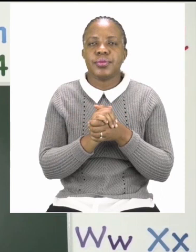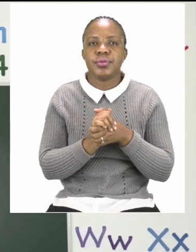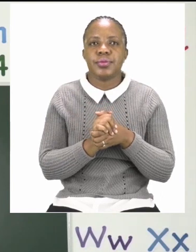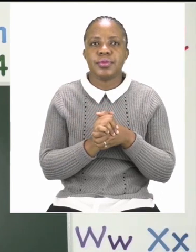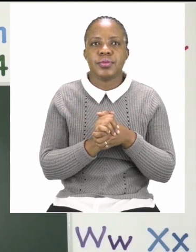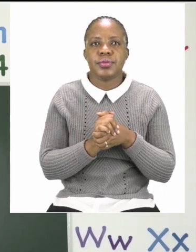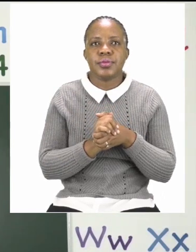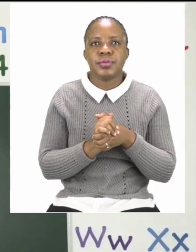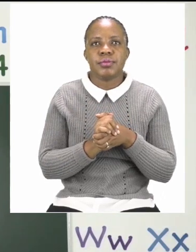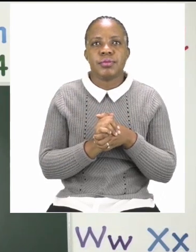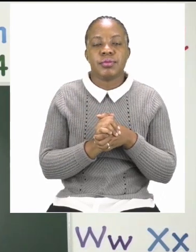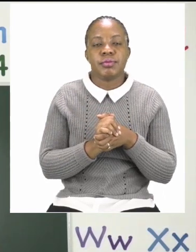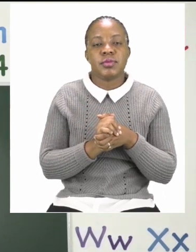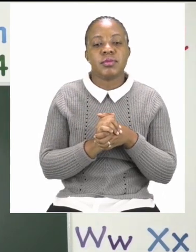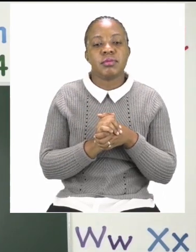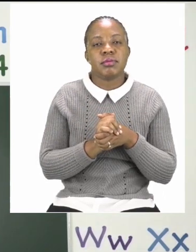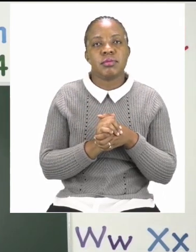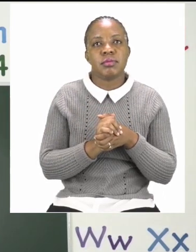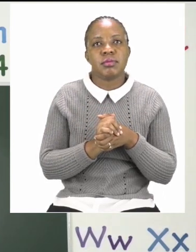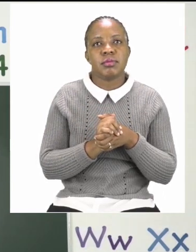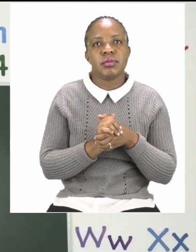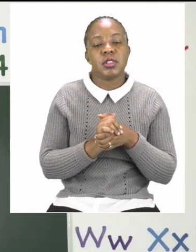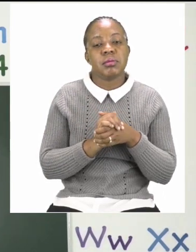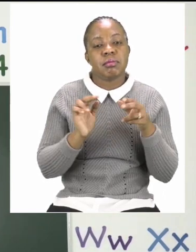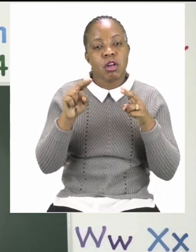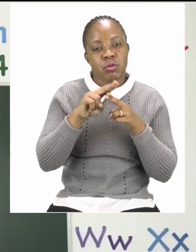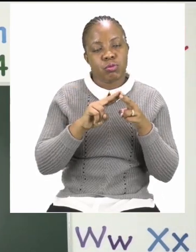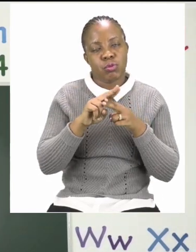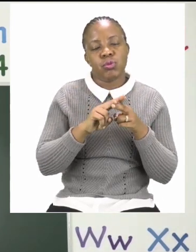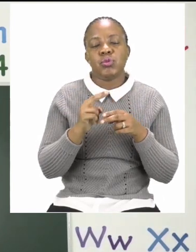and we are going to write the number 2.